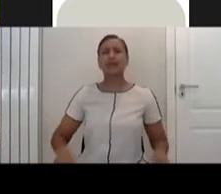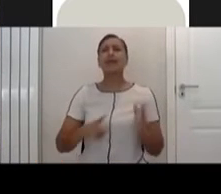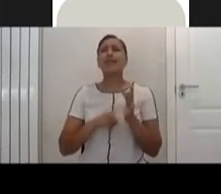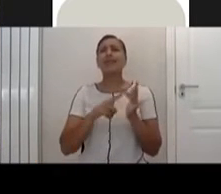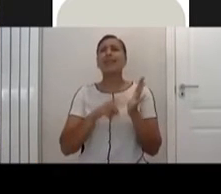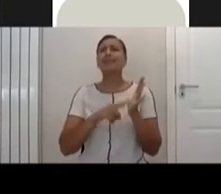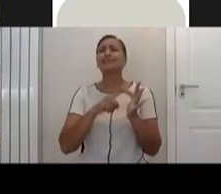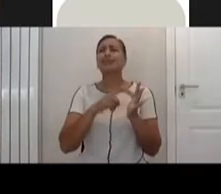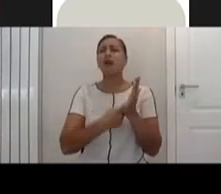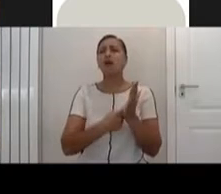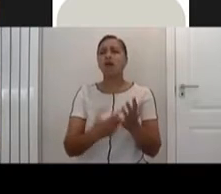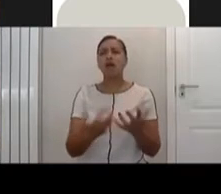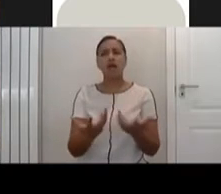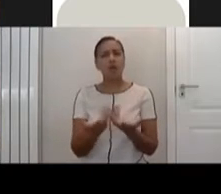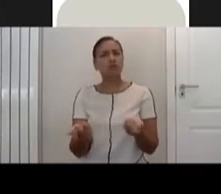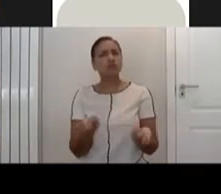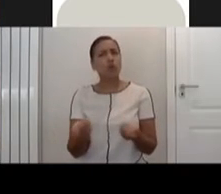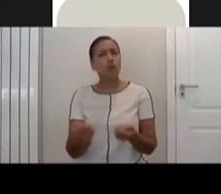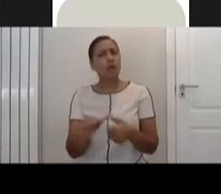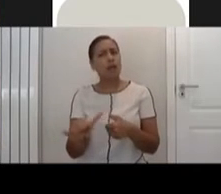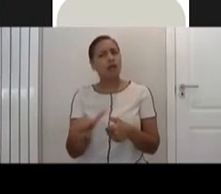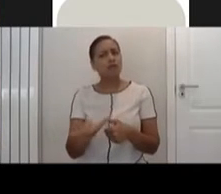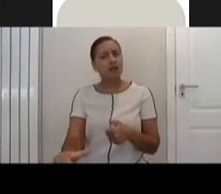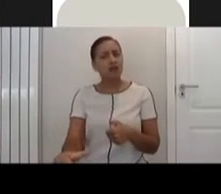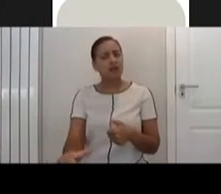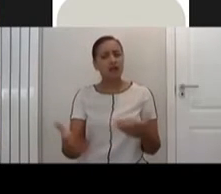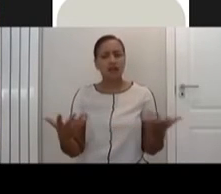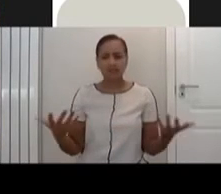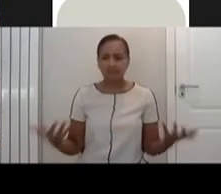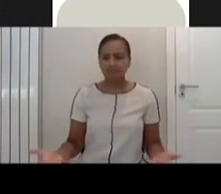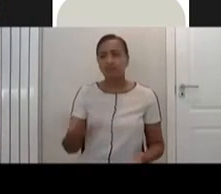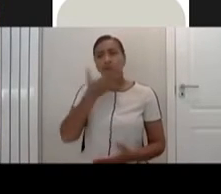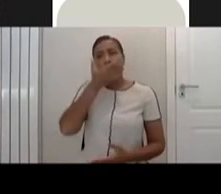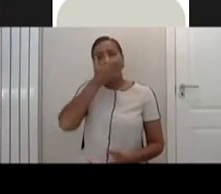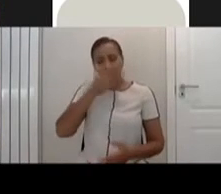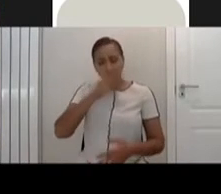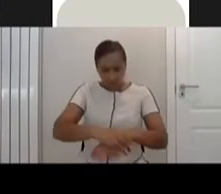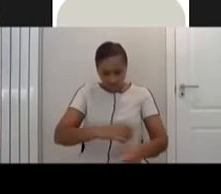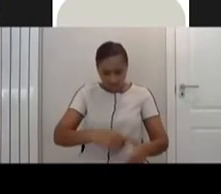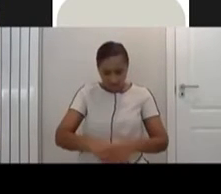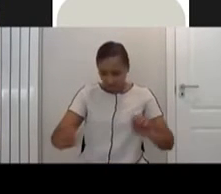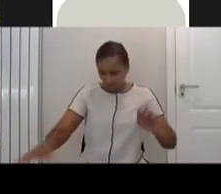overflowing bins that keeps seeing discarded masks and gloves on the ground?